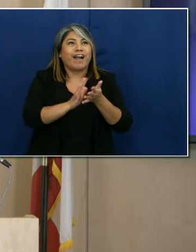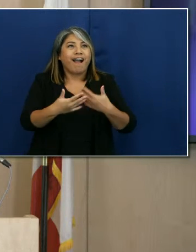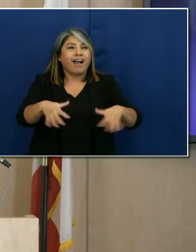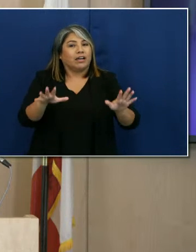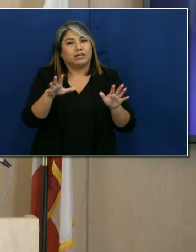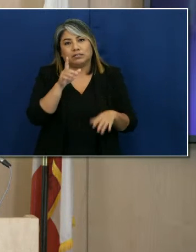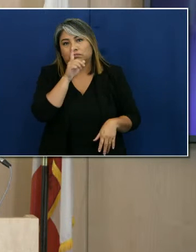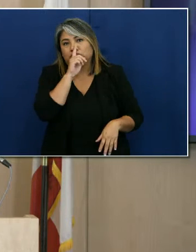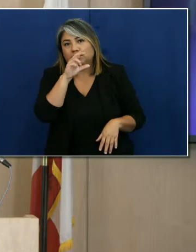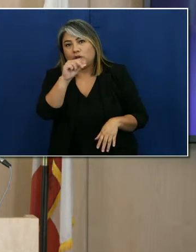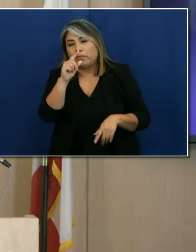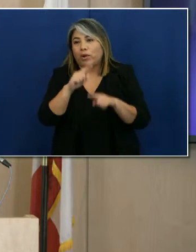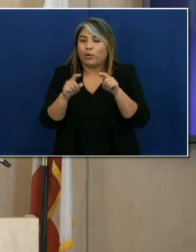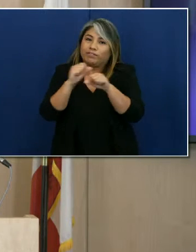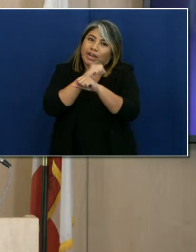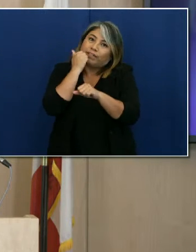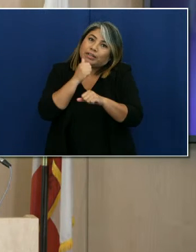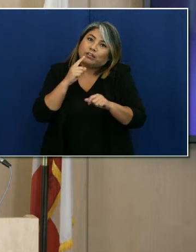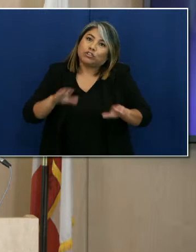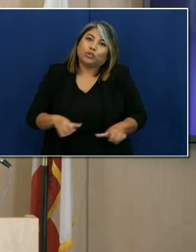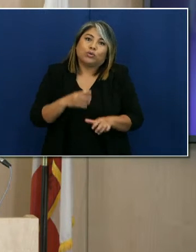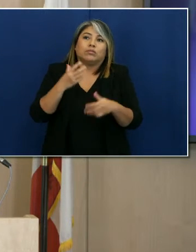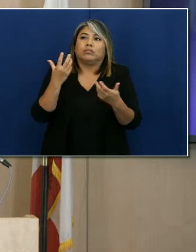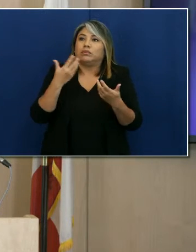every single day to do the very best possible.